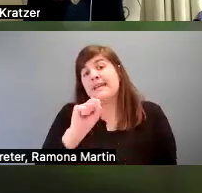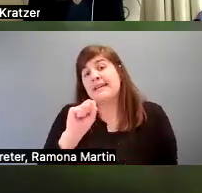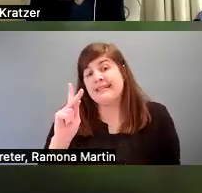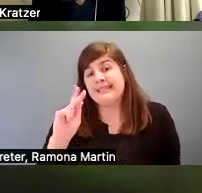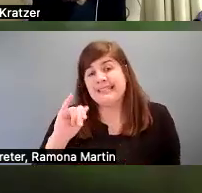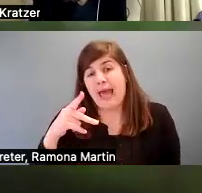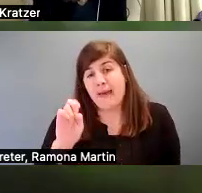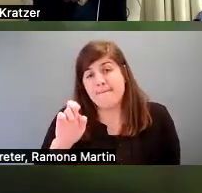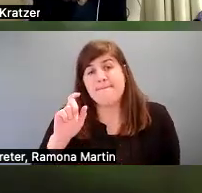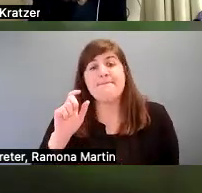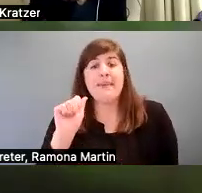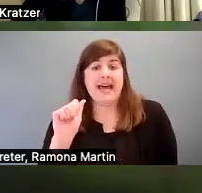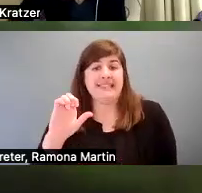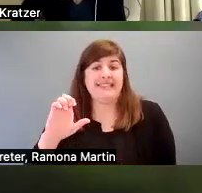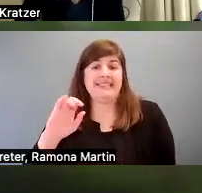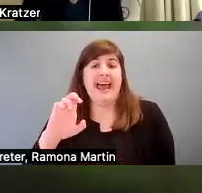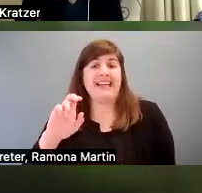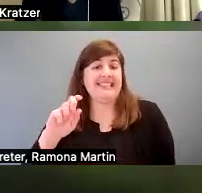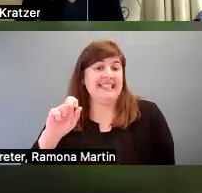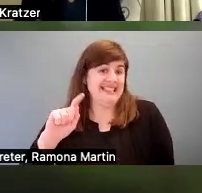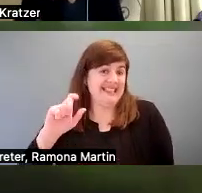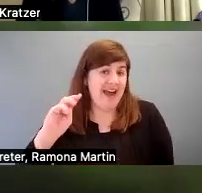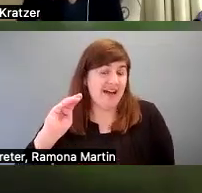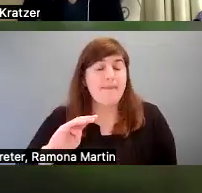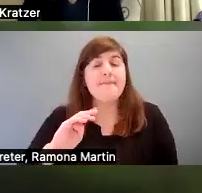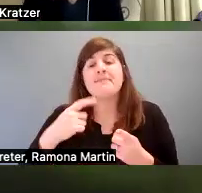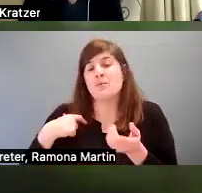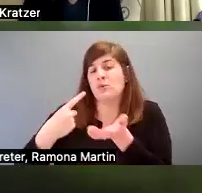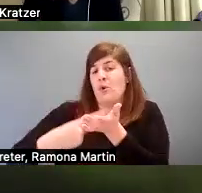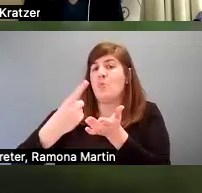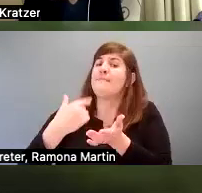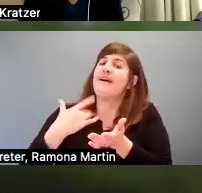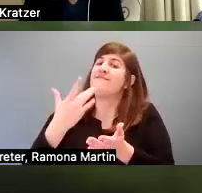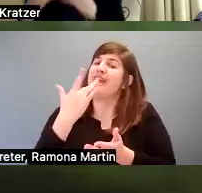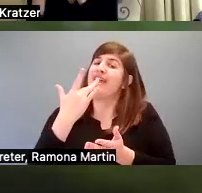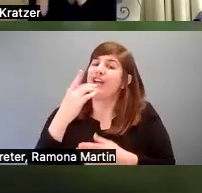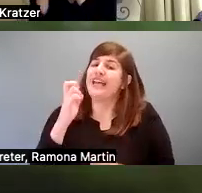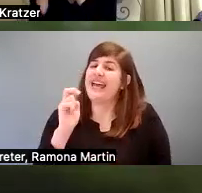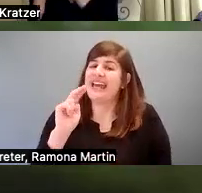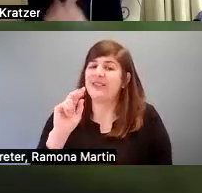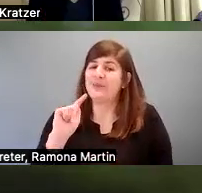make that happen. Today, we're going to be talking with one of my favorite entomologists.